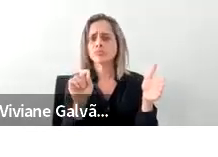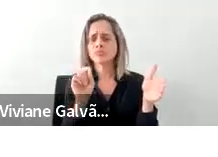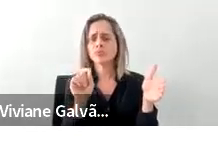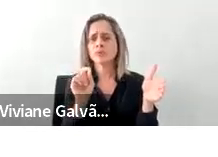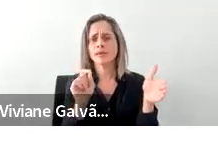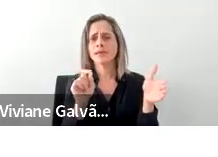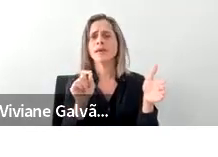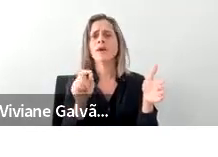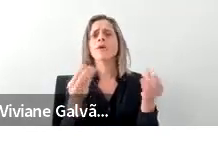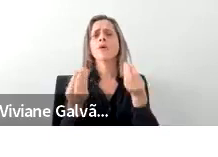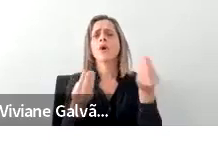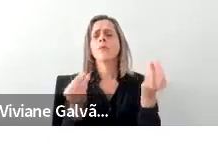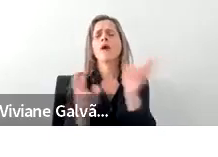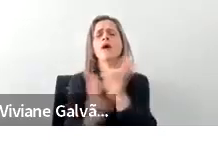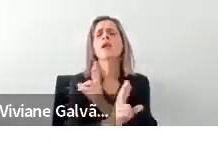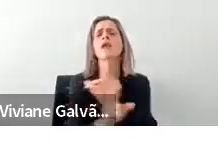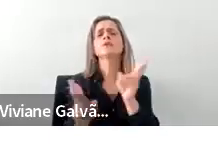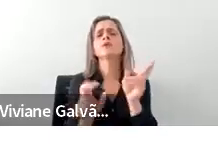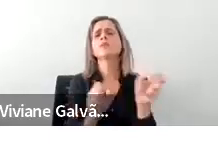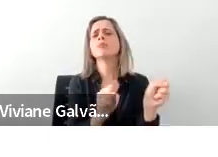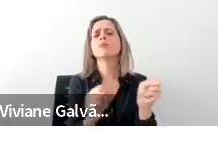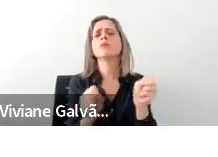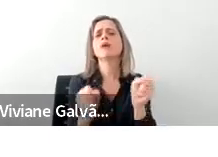have been alienated from us.